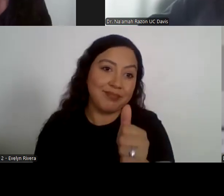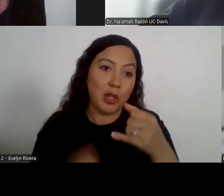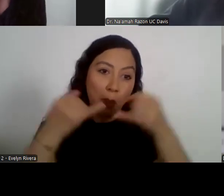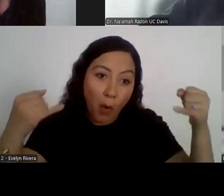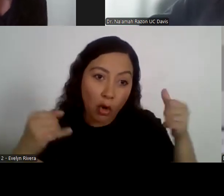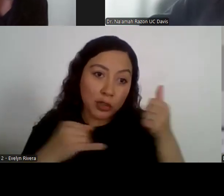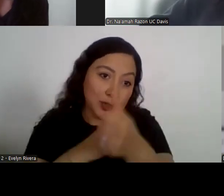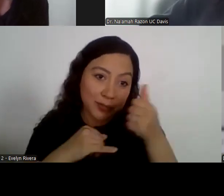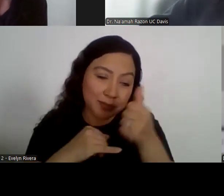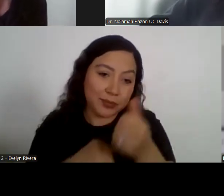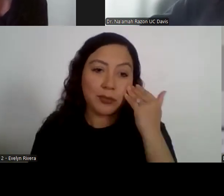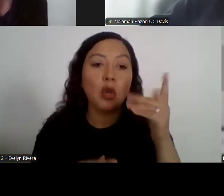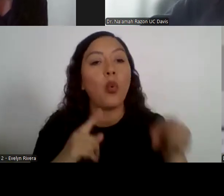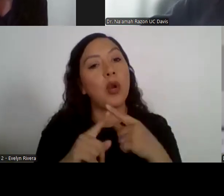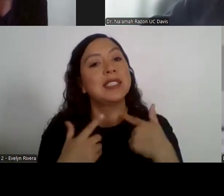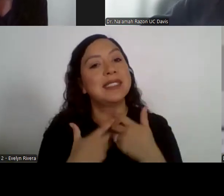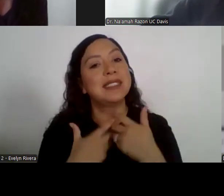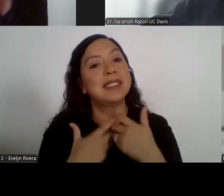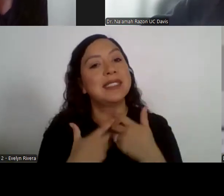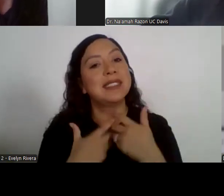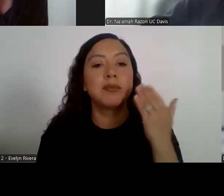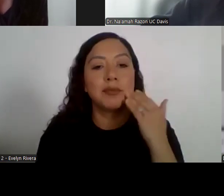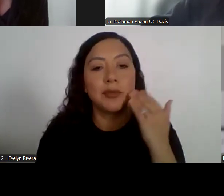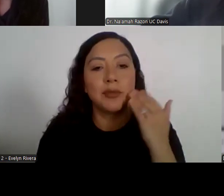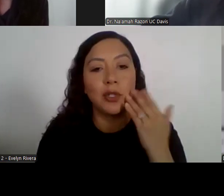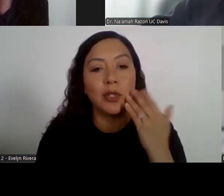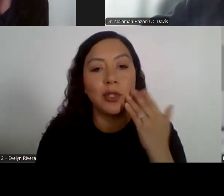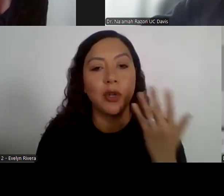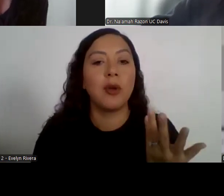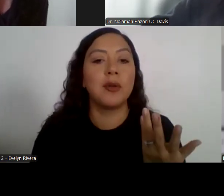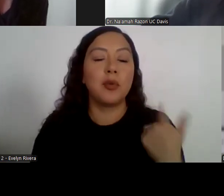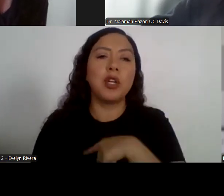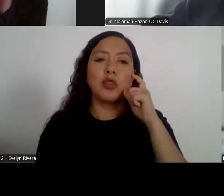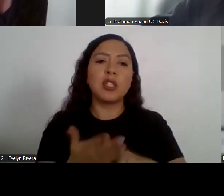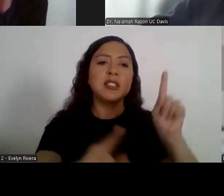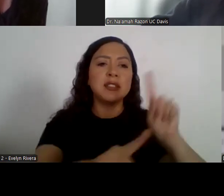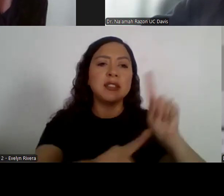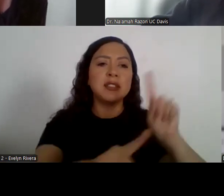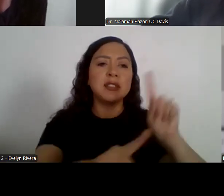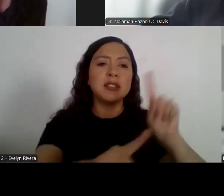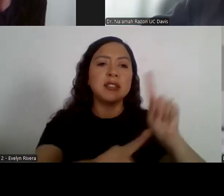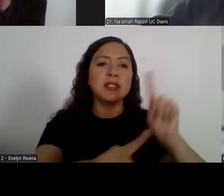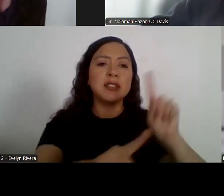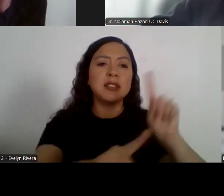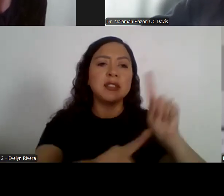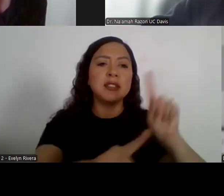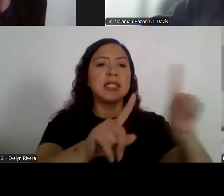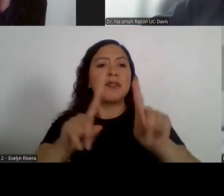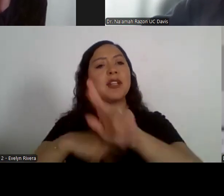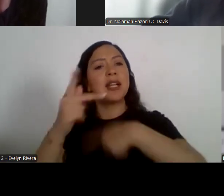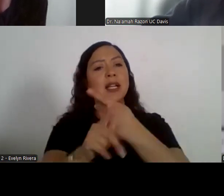it's been safer. And so we're looking at all of those different dynamics in the data through our